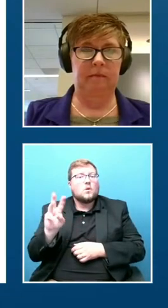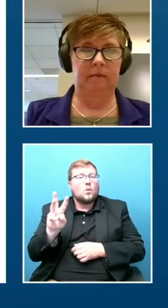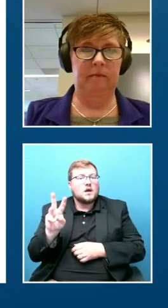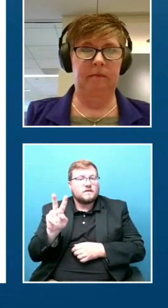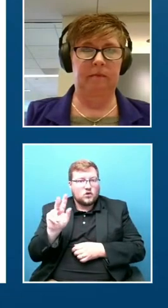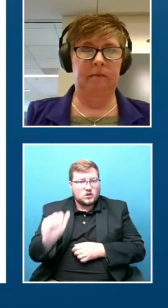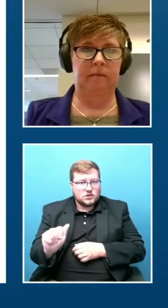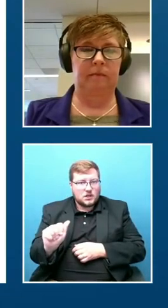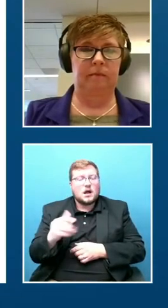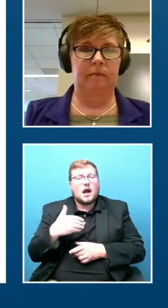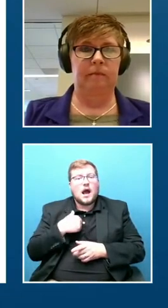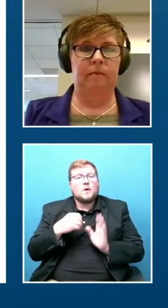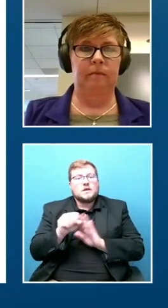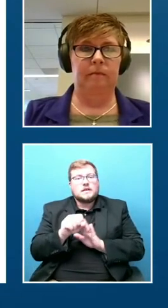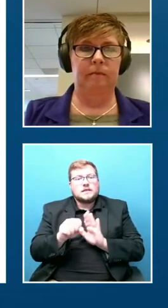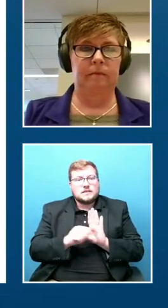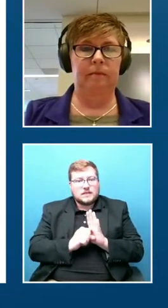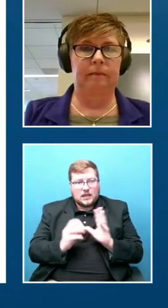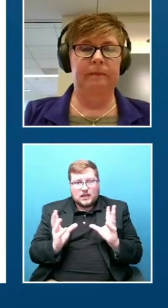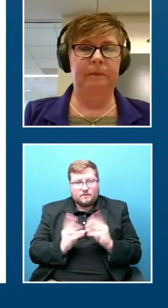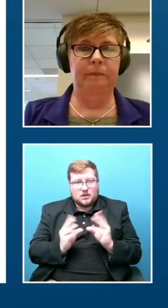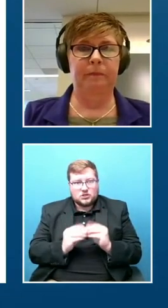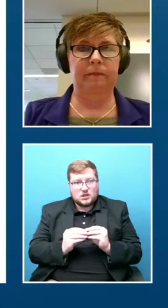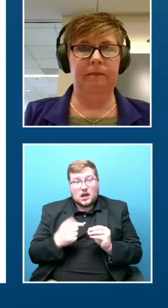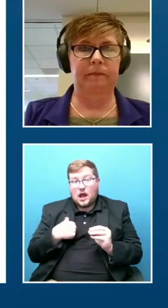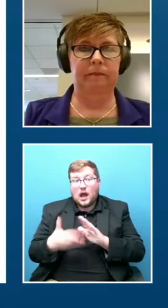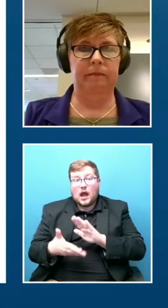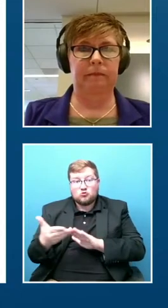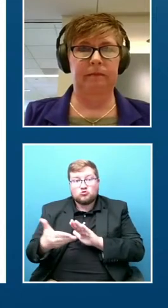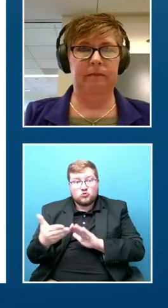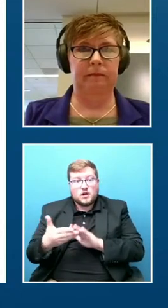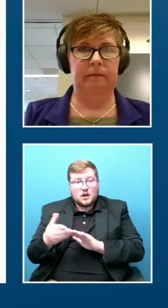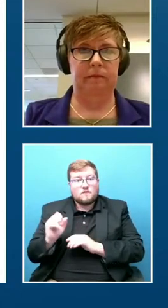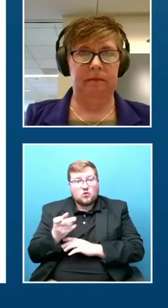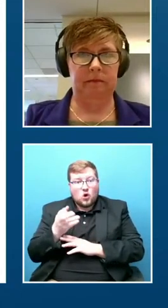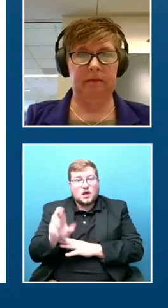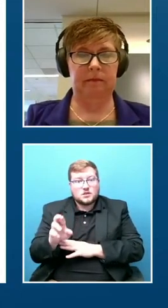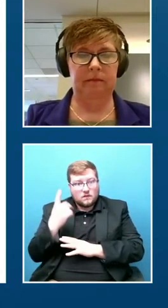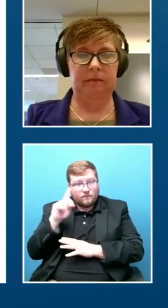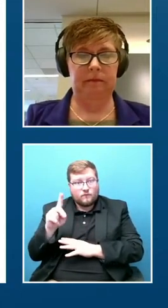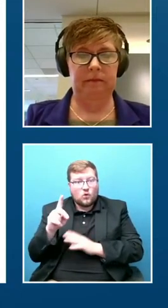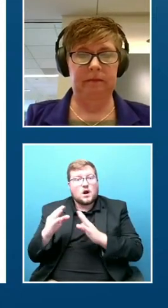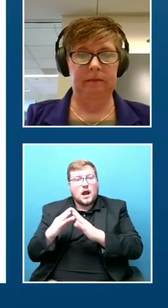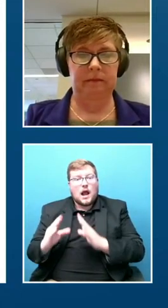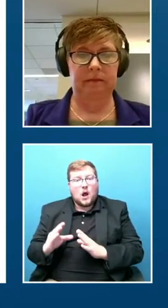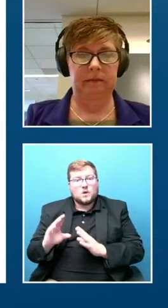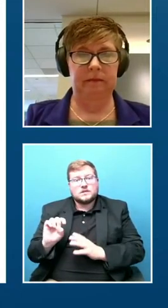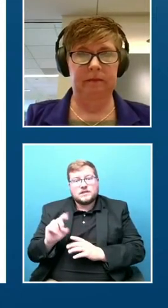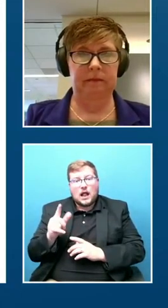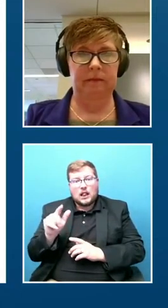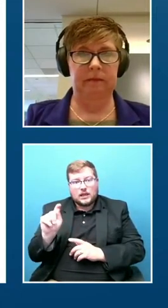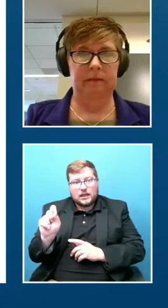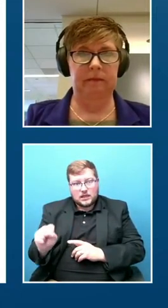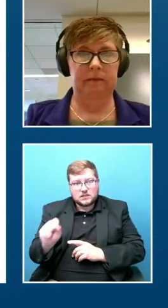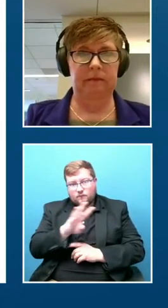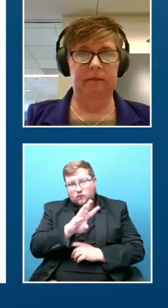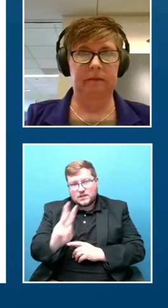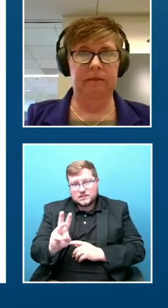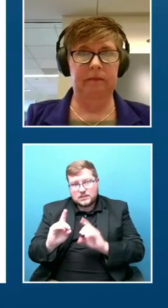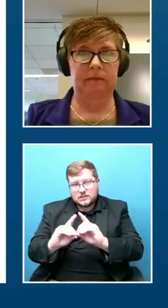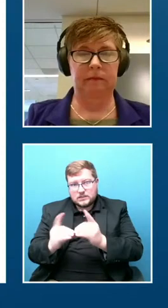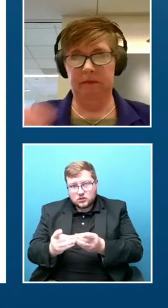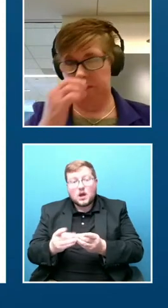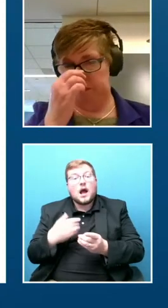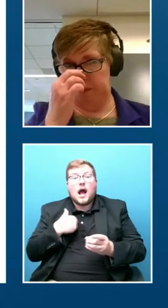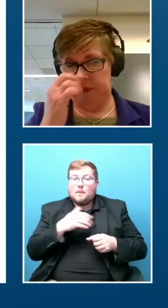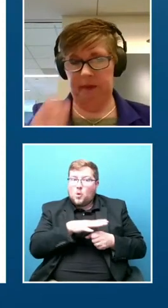2021 convention. I ran for office for House of Delegates in the 46th District in 2020. I'm a member of the local